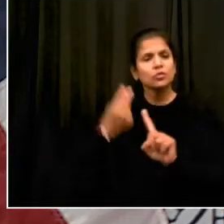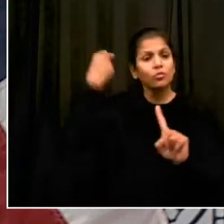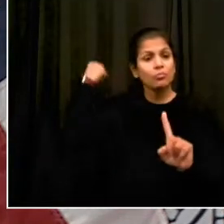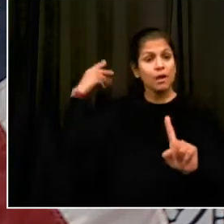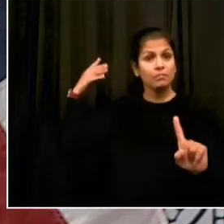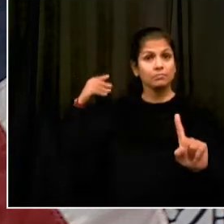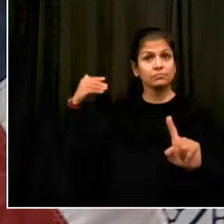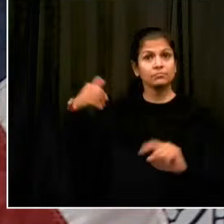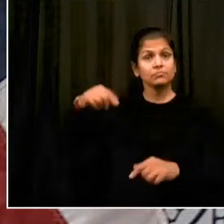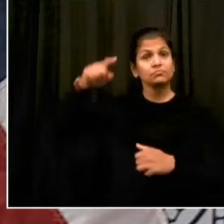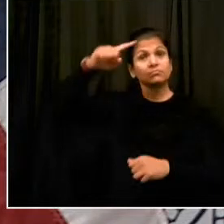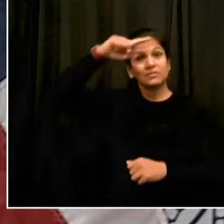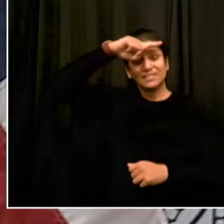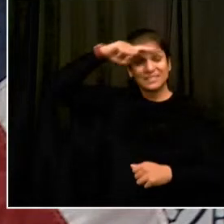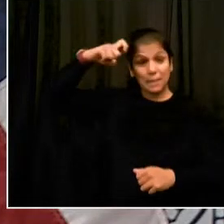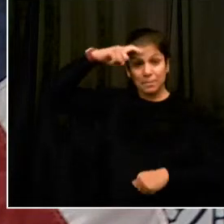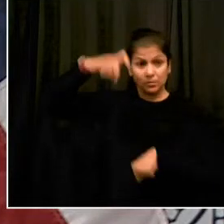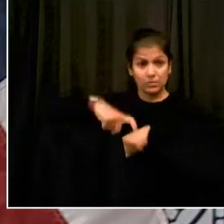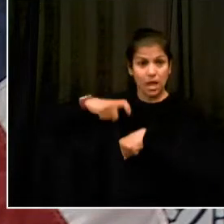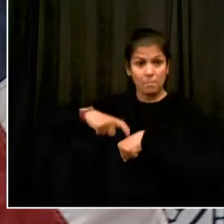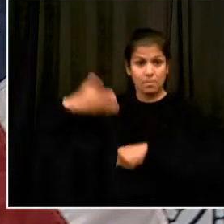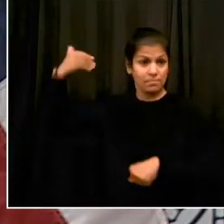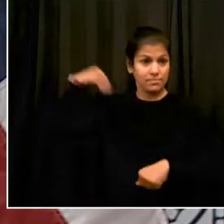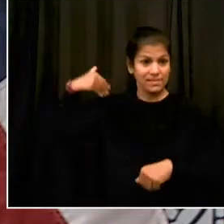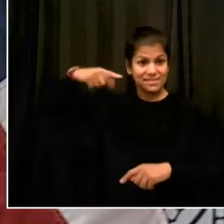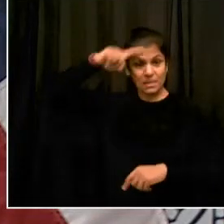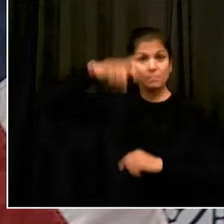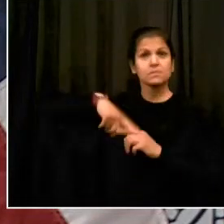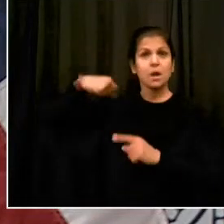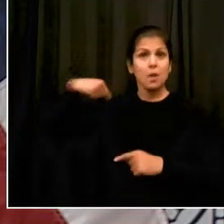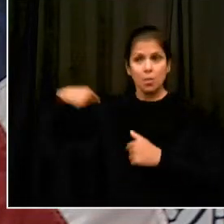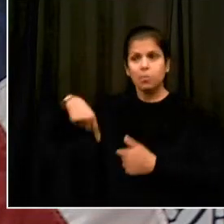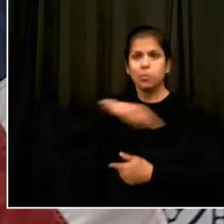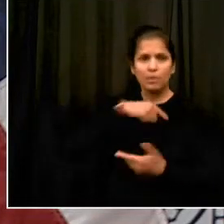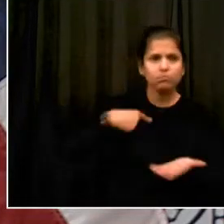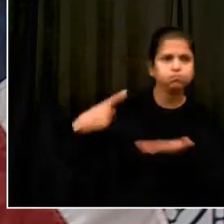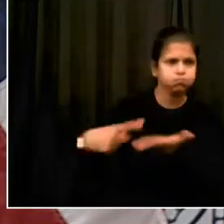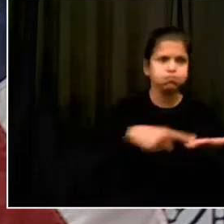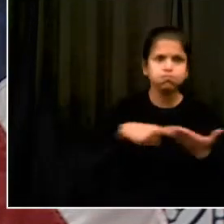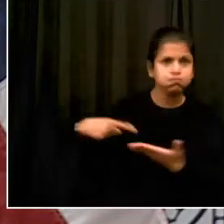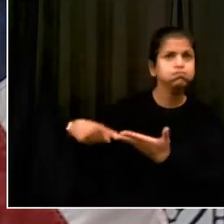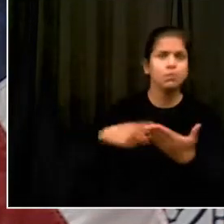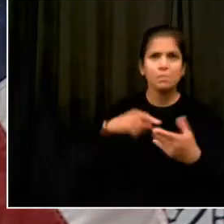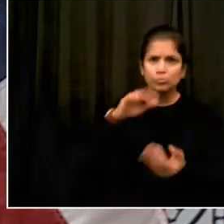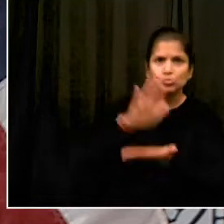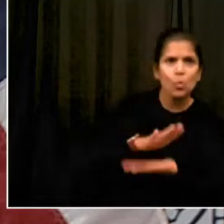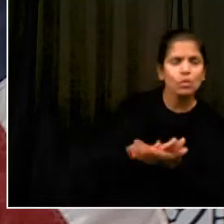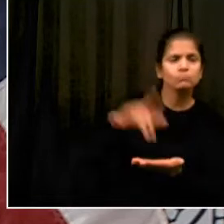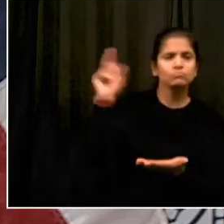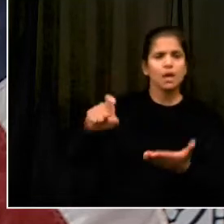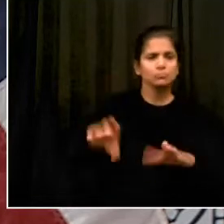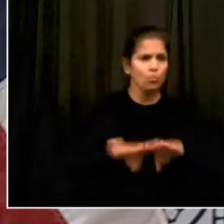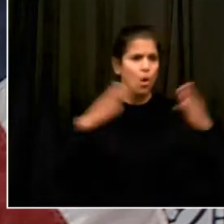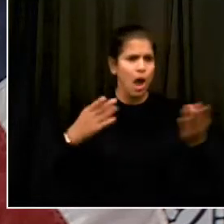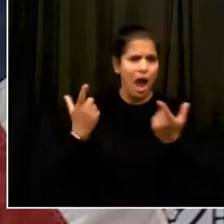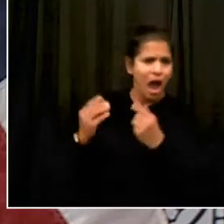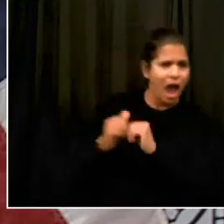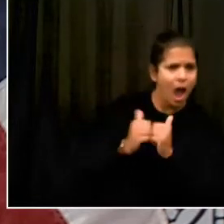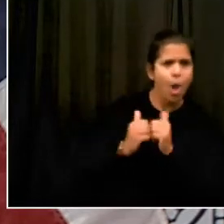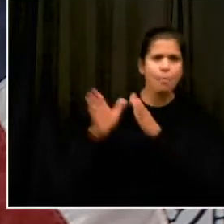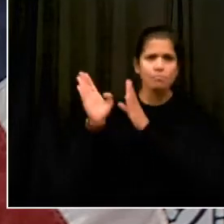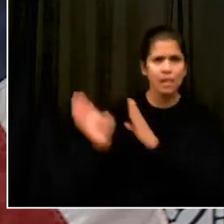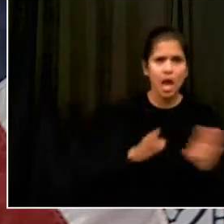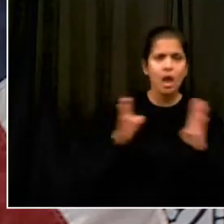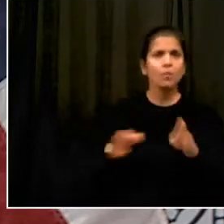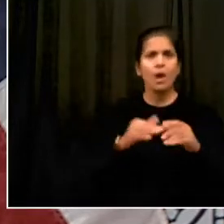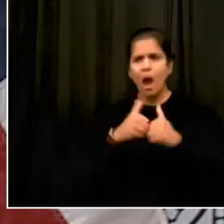were adamant that we believed reopening our schools was the right thing to do, that our kids needed it. Parents had a lot of concerns, educators